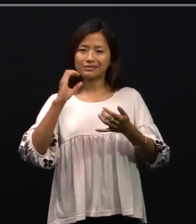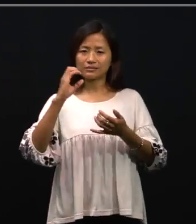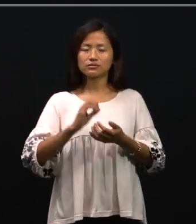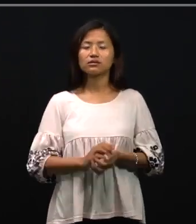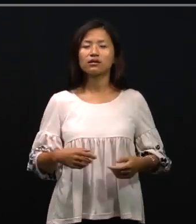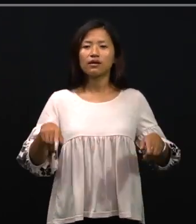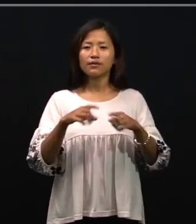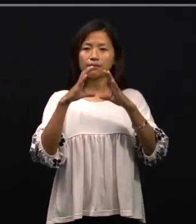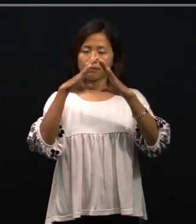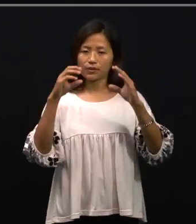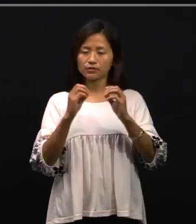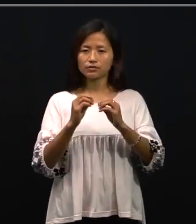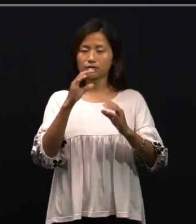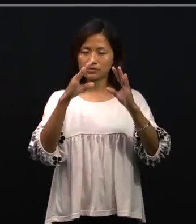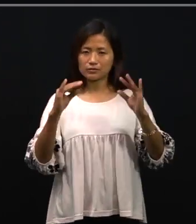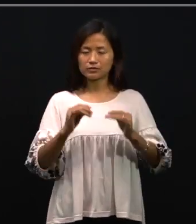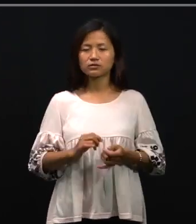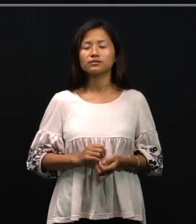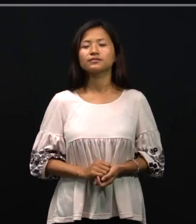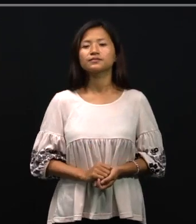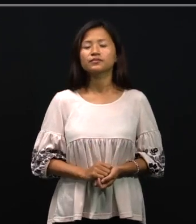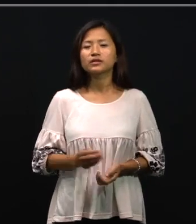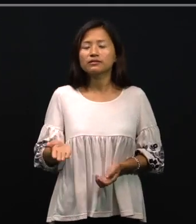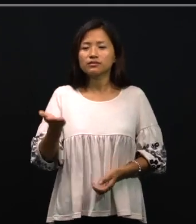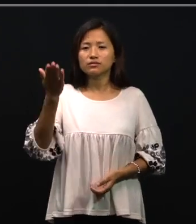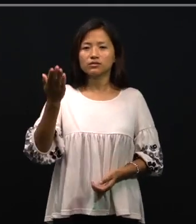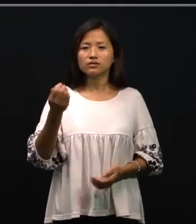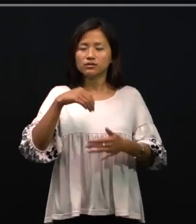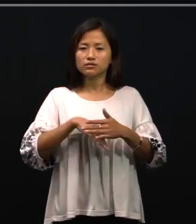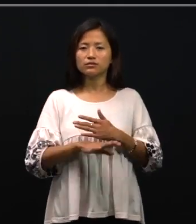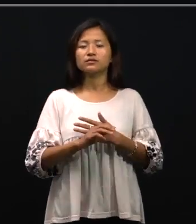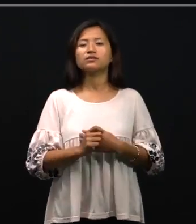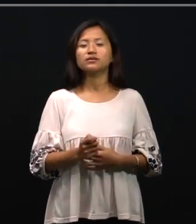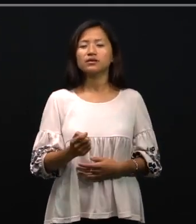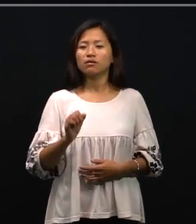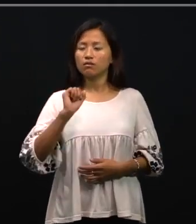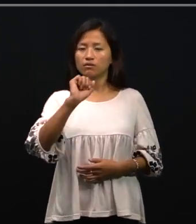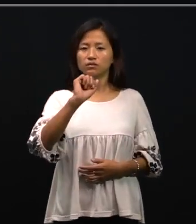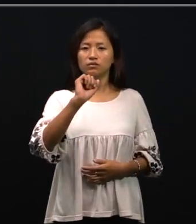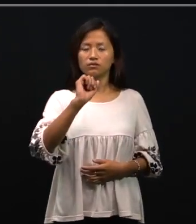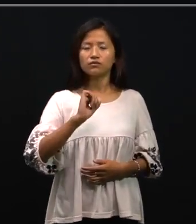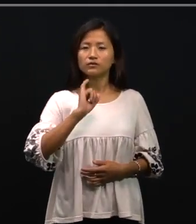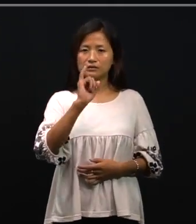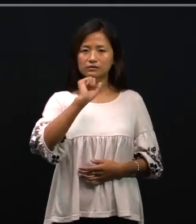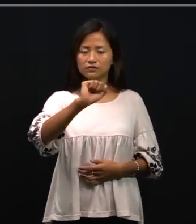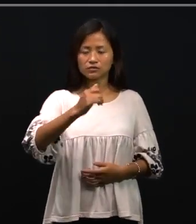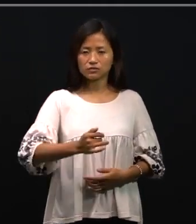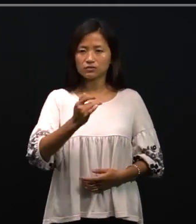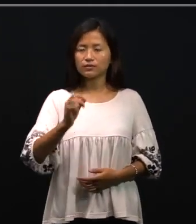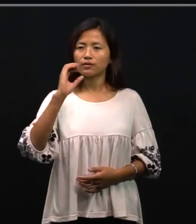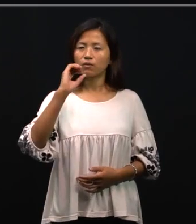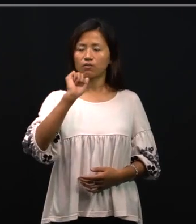which takes place in the somatic cells, is responsible for increase in the number of individuals or increase in the number of cells.